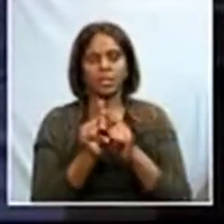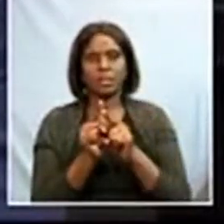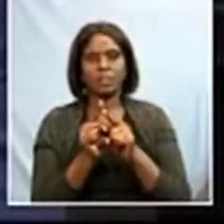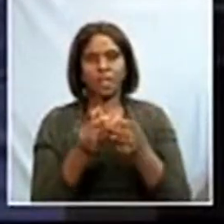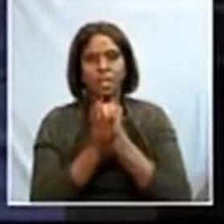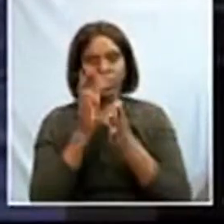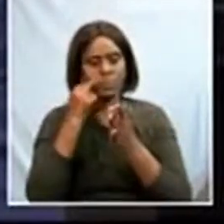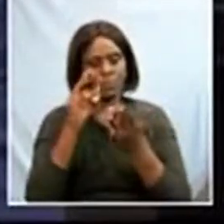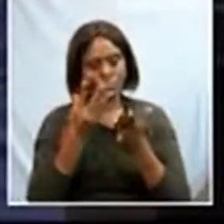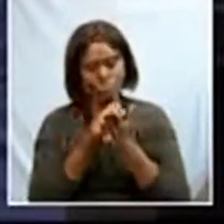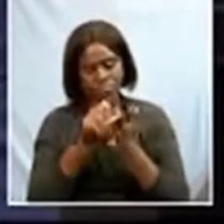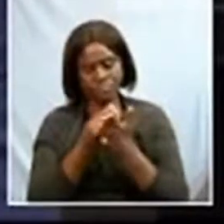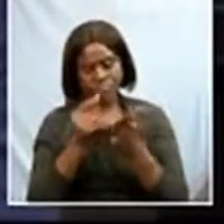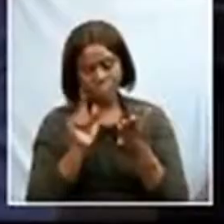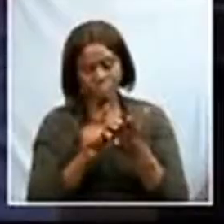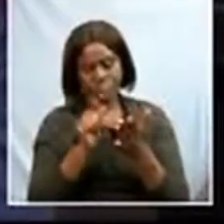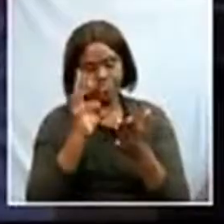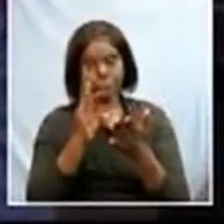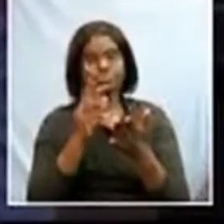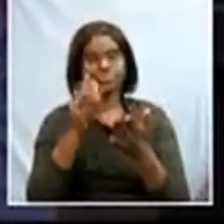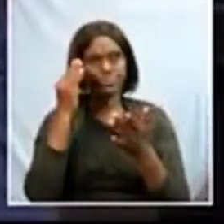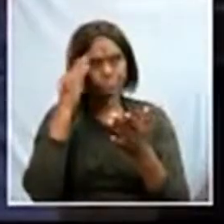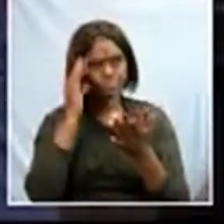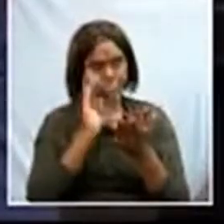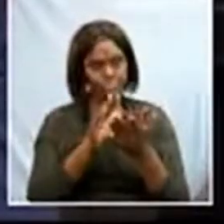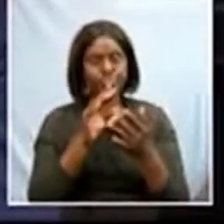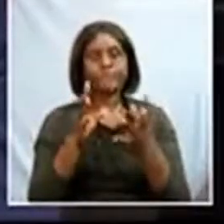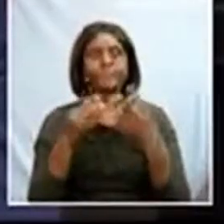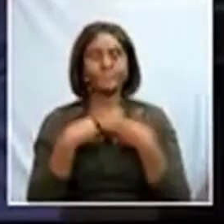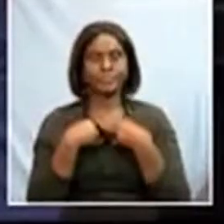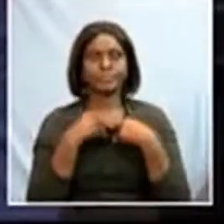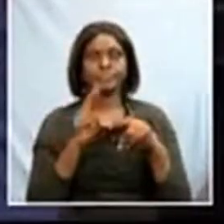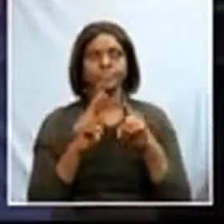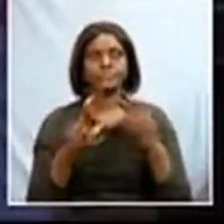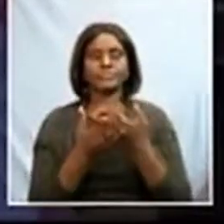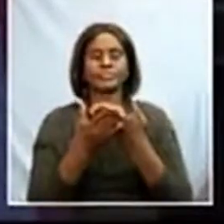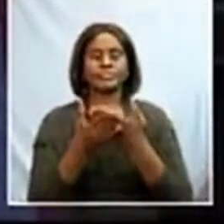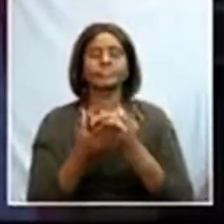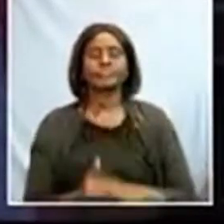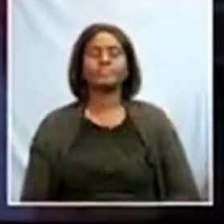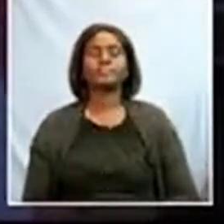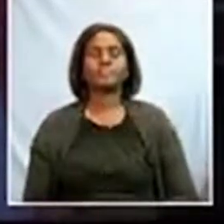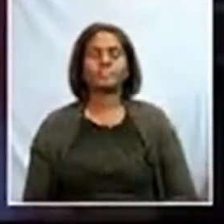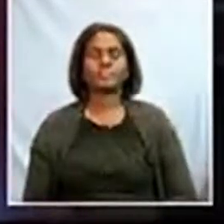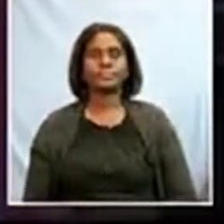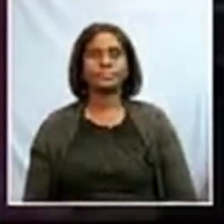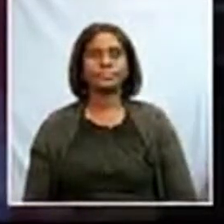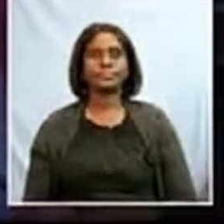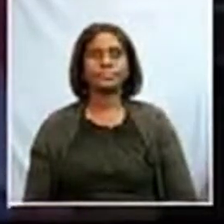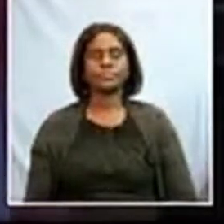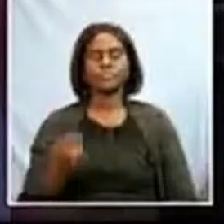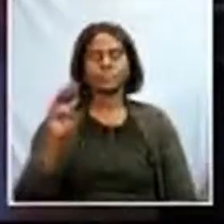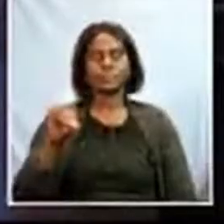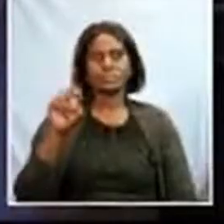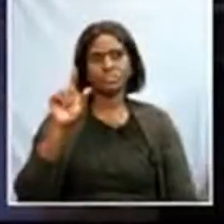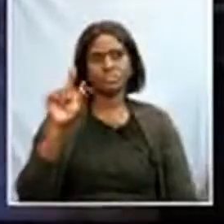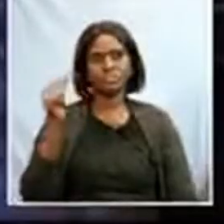ask for a refund. We will take that into consideration, Chair. I submit. The Ministry of Local Government, you have a